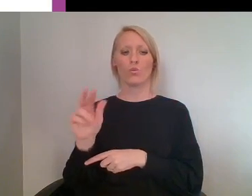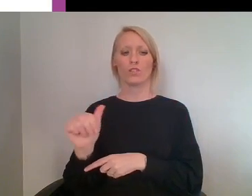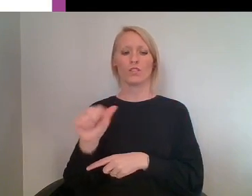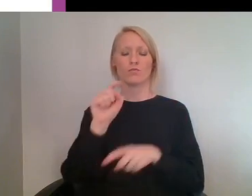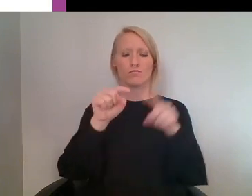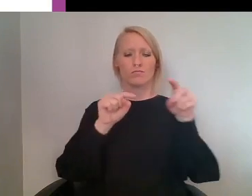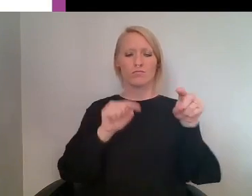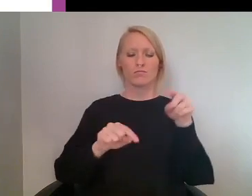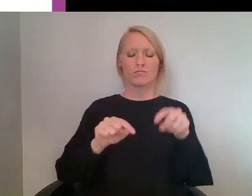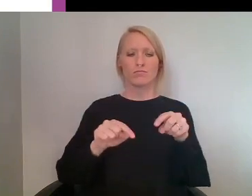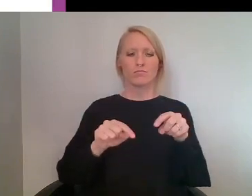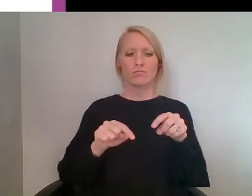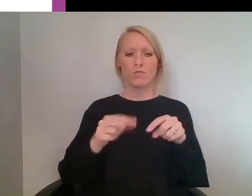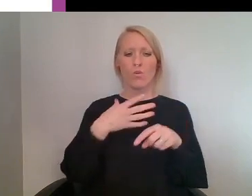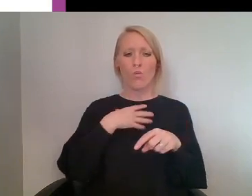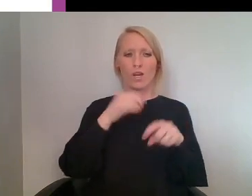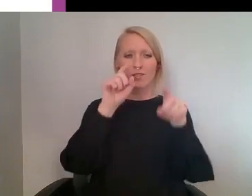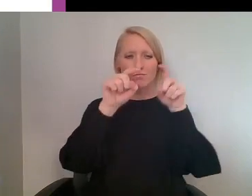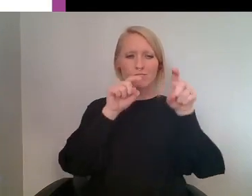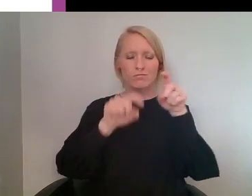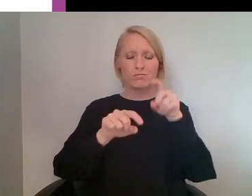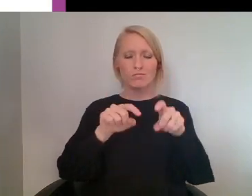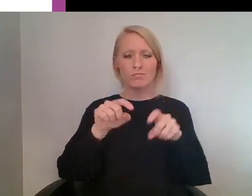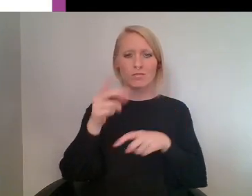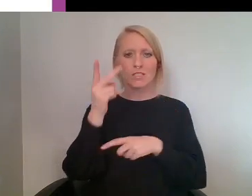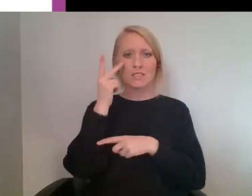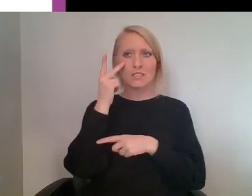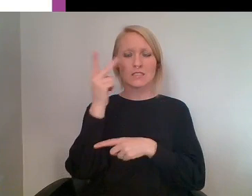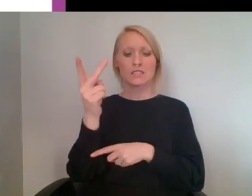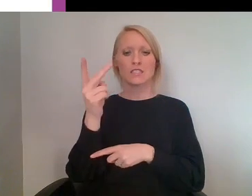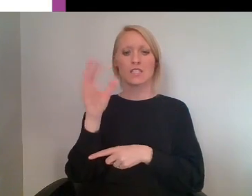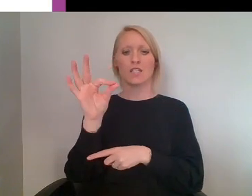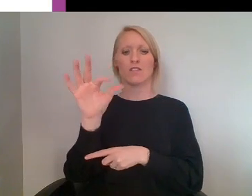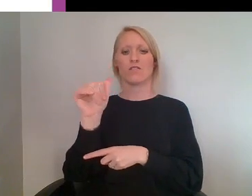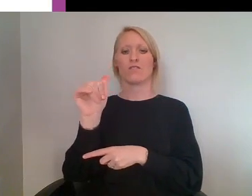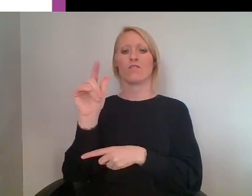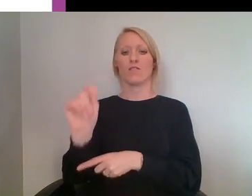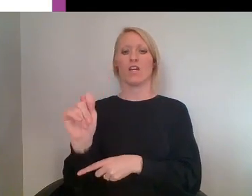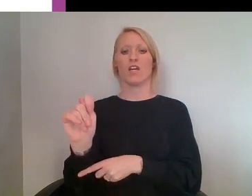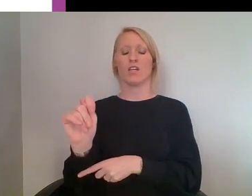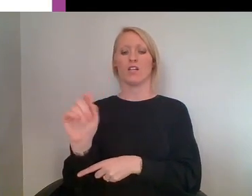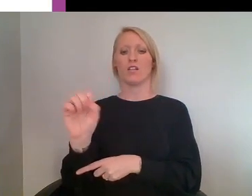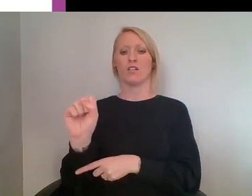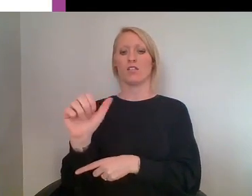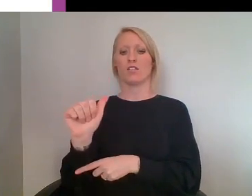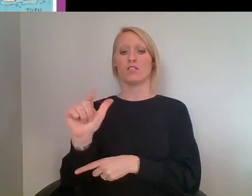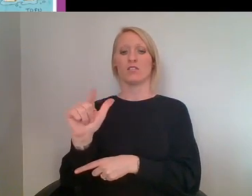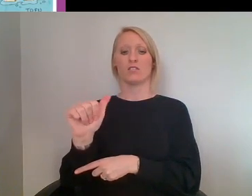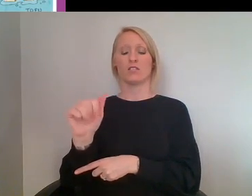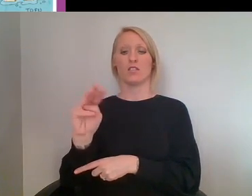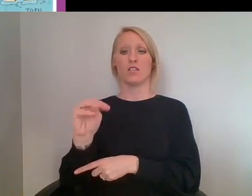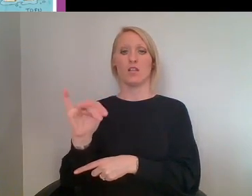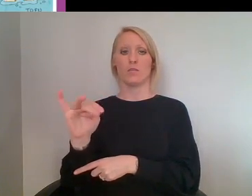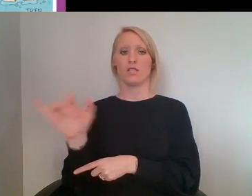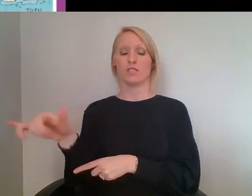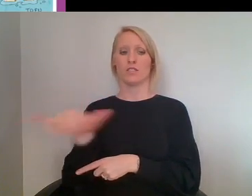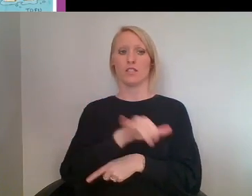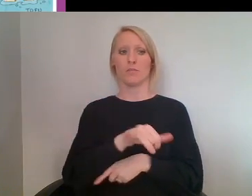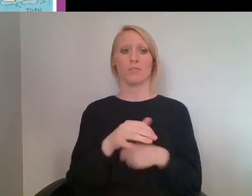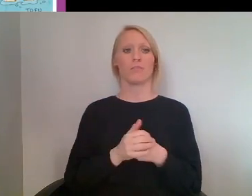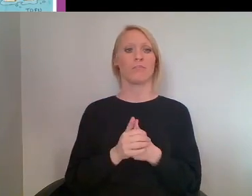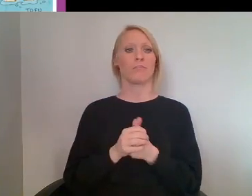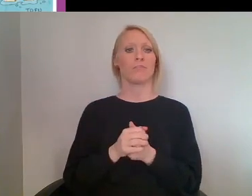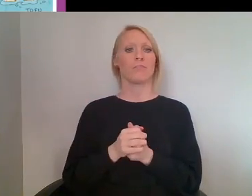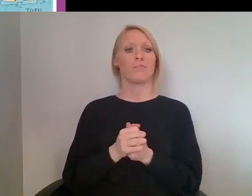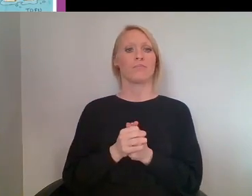of fat, right? So you can visibly see the fat in a salami, where in the chicken breast it's much neater.